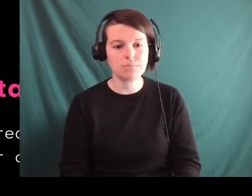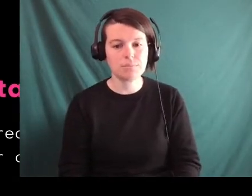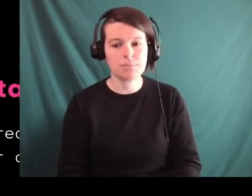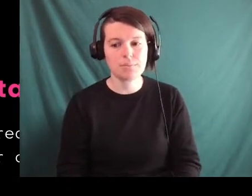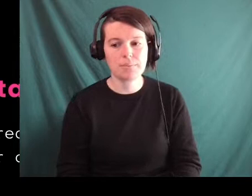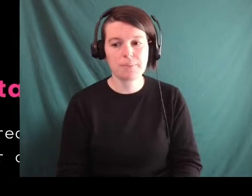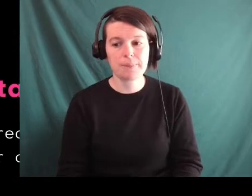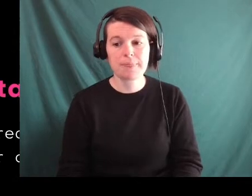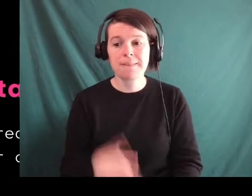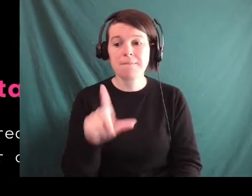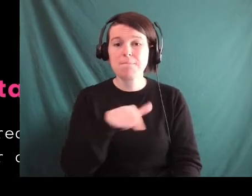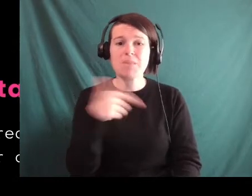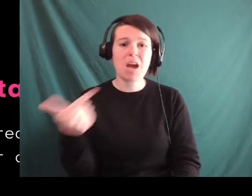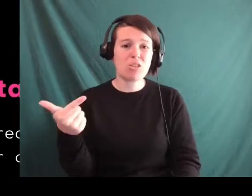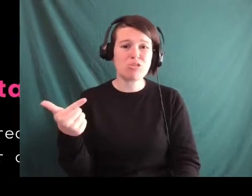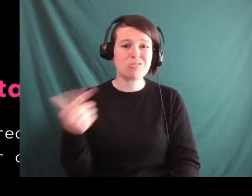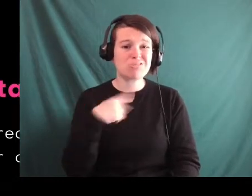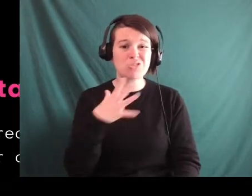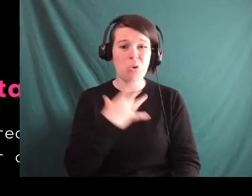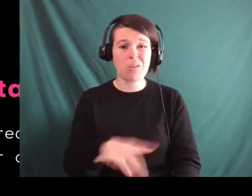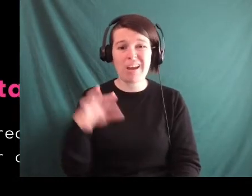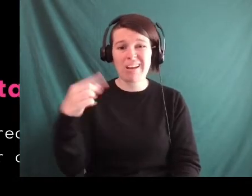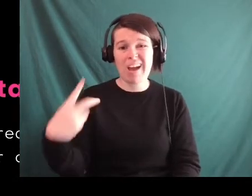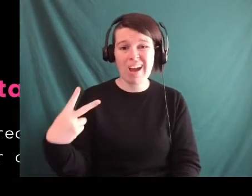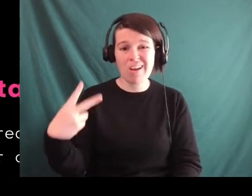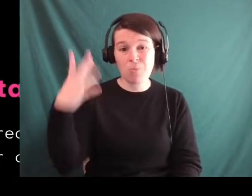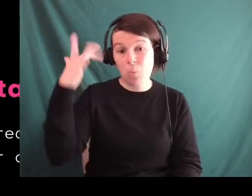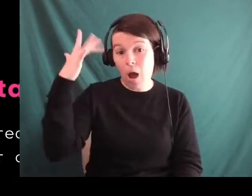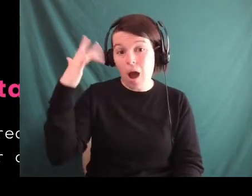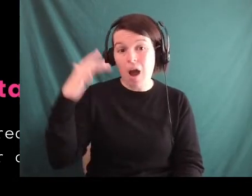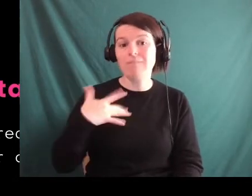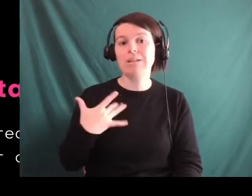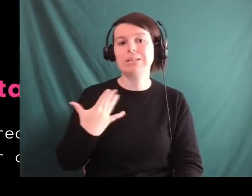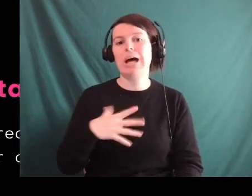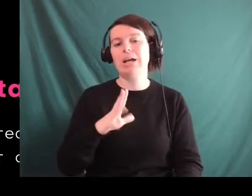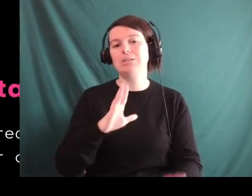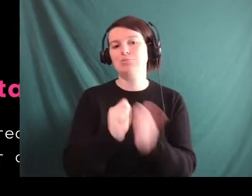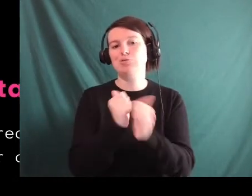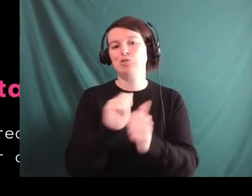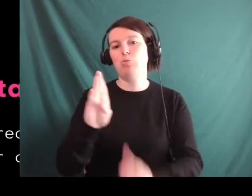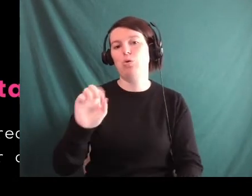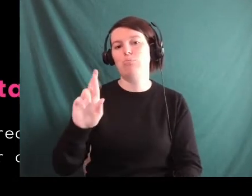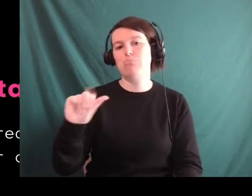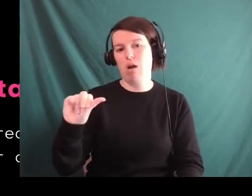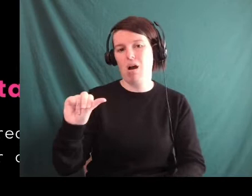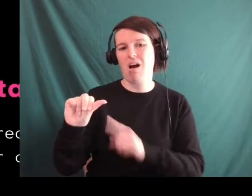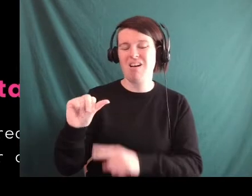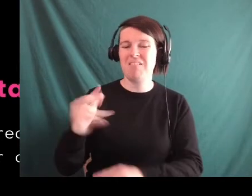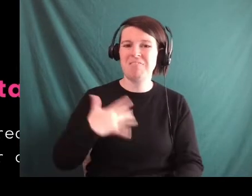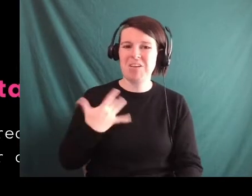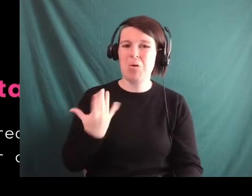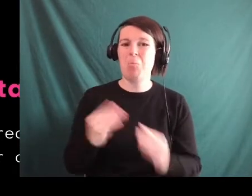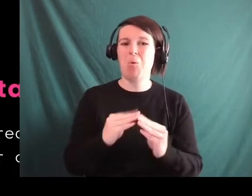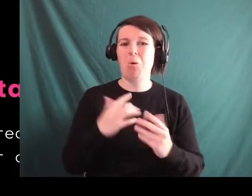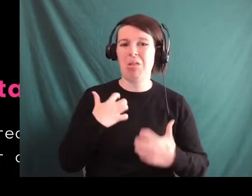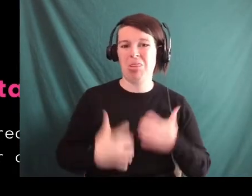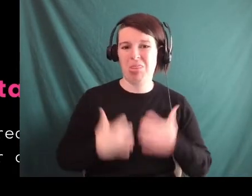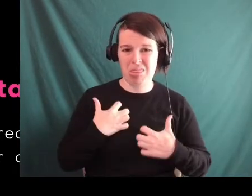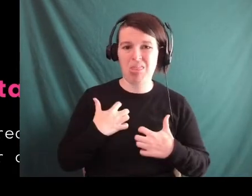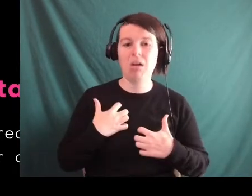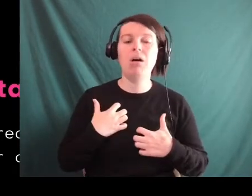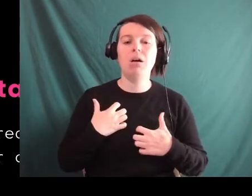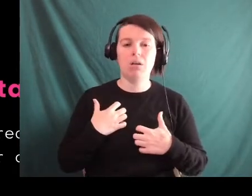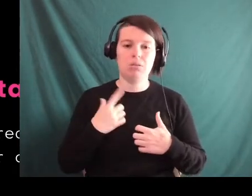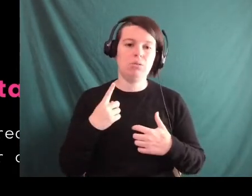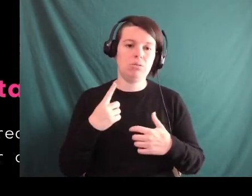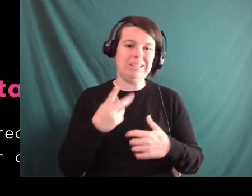Others don't like these half binders because they remind them of sports bras and actually makes them feel more dysphoric when they